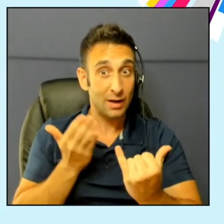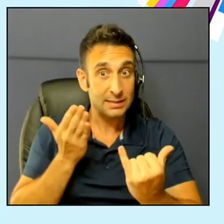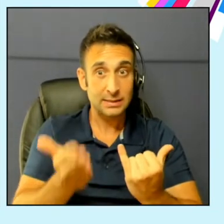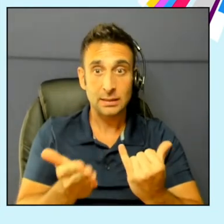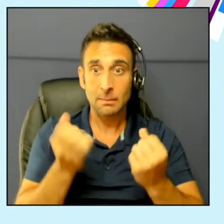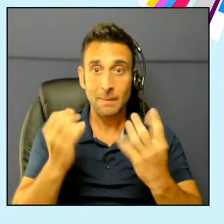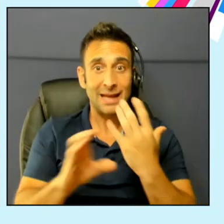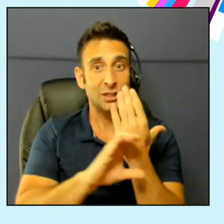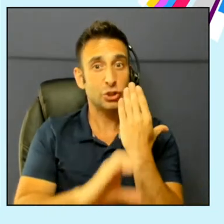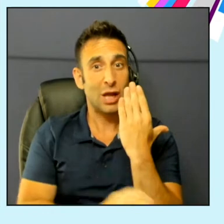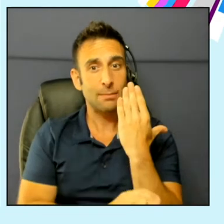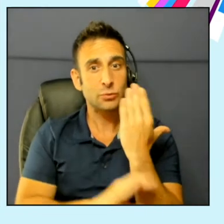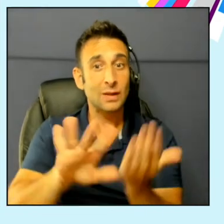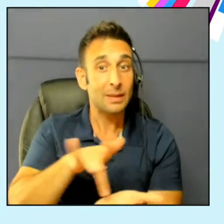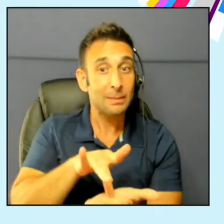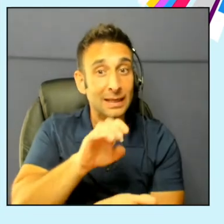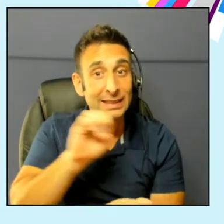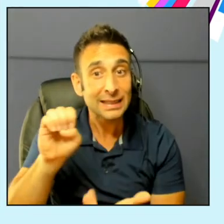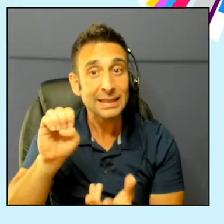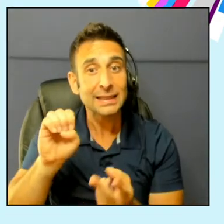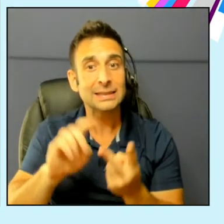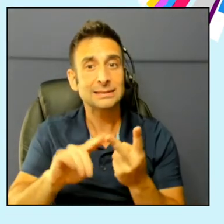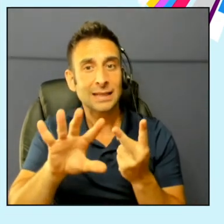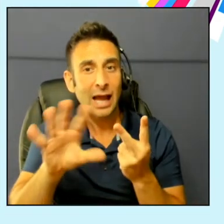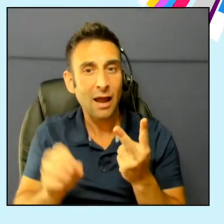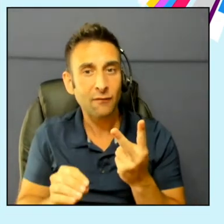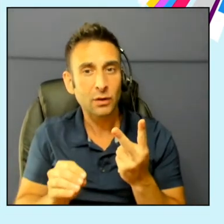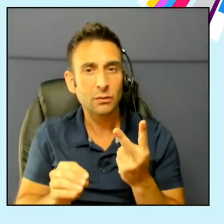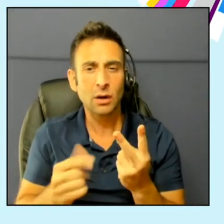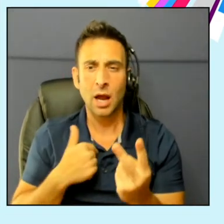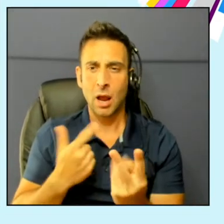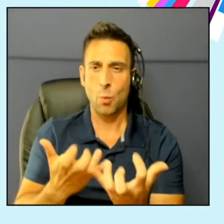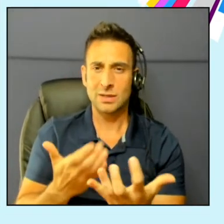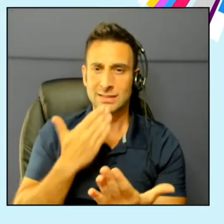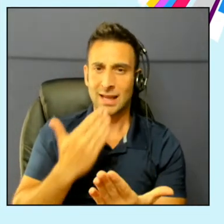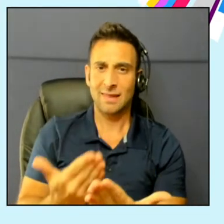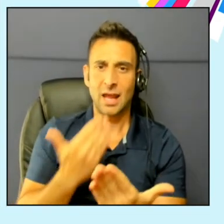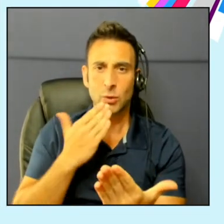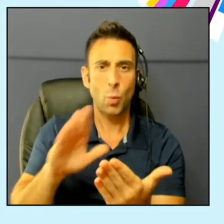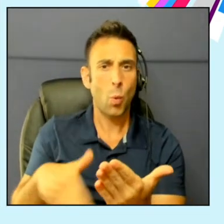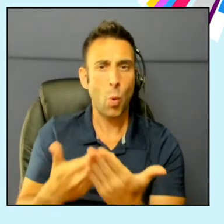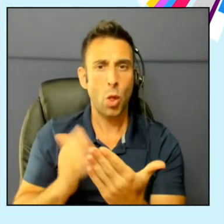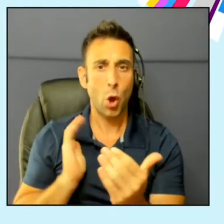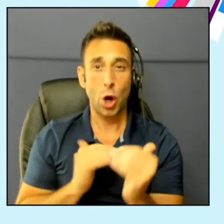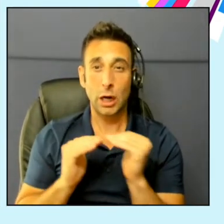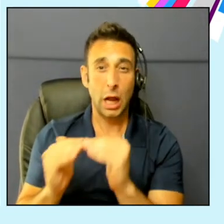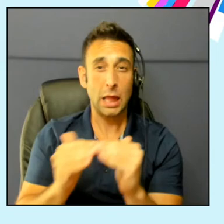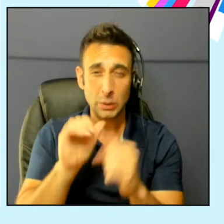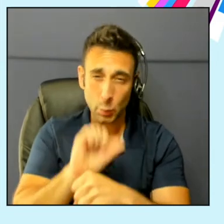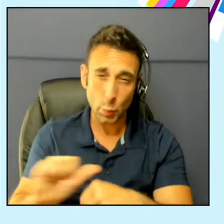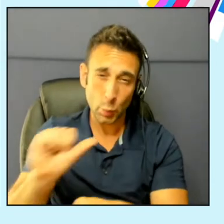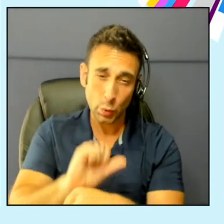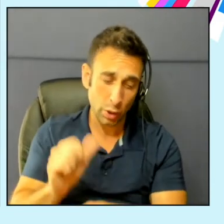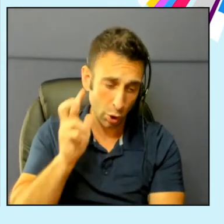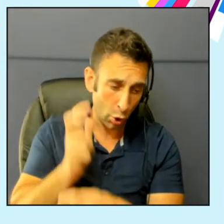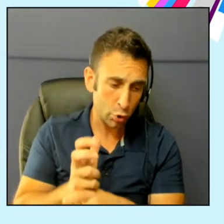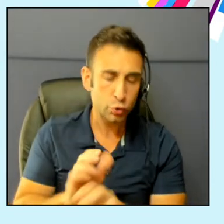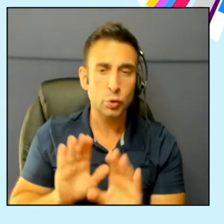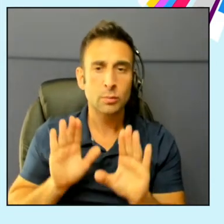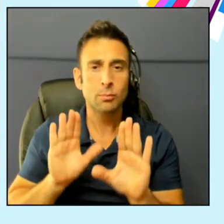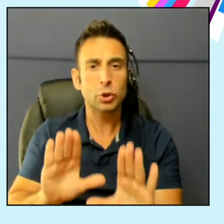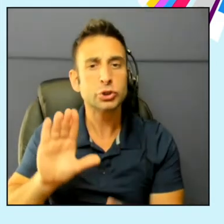the Middle East and Africa too. And I want to say thank you to all of our colleagues there, doing amazing work and pushing